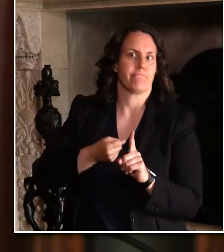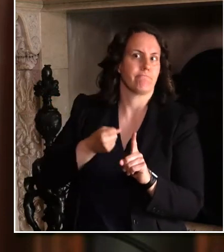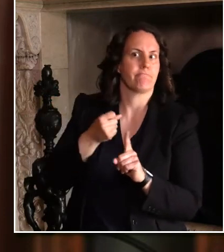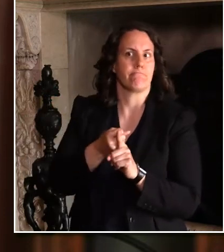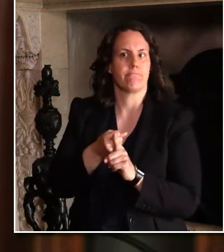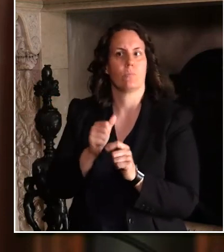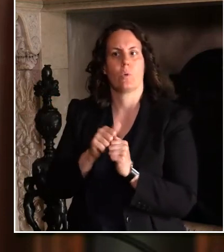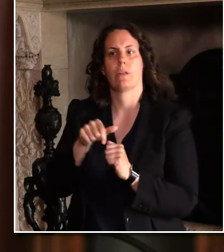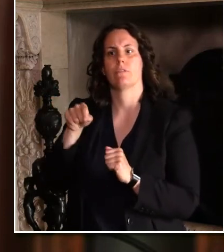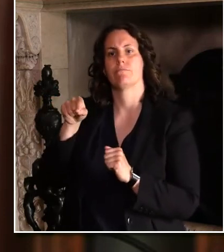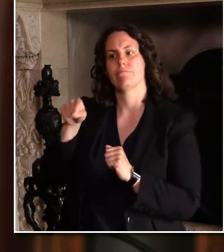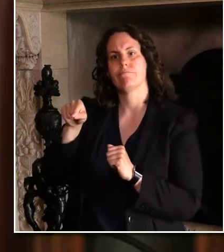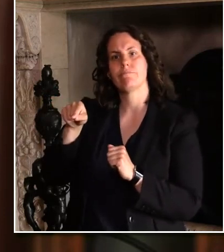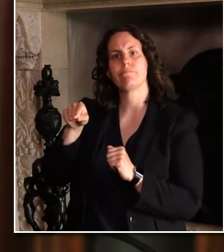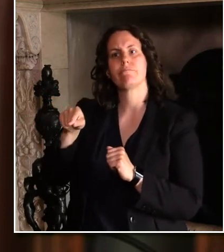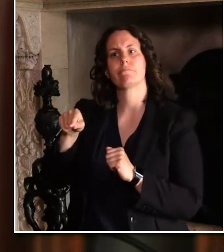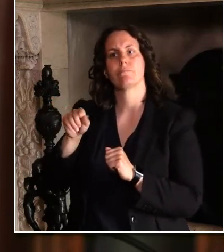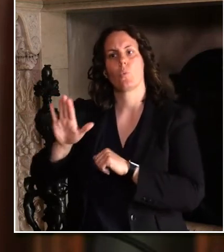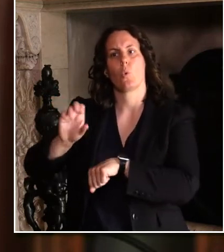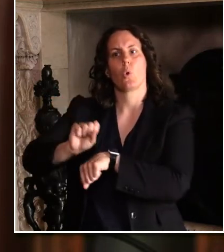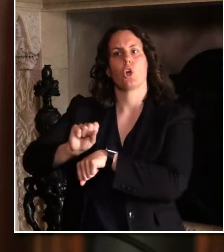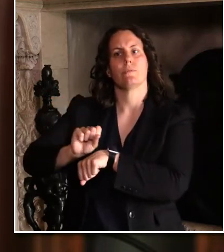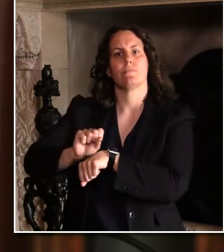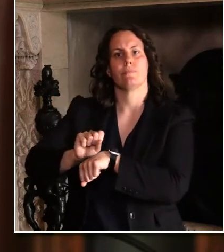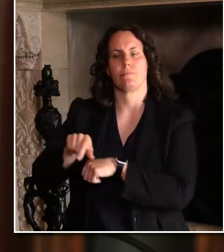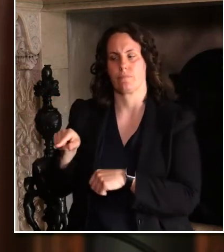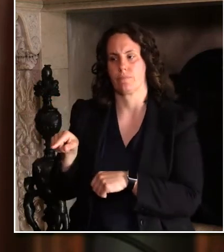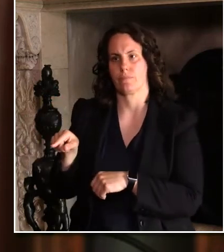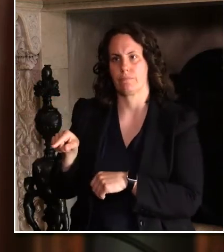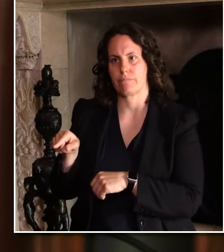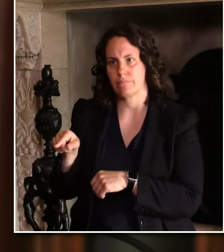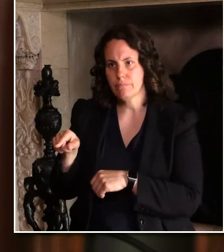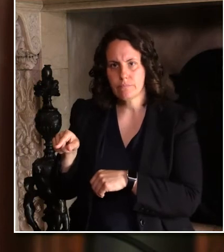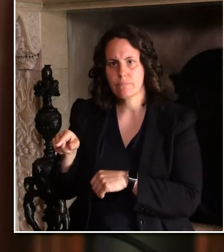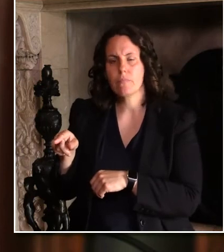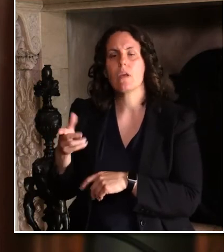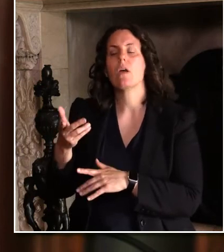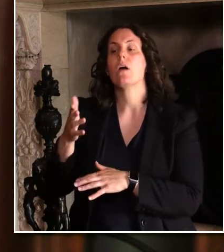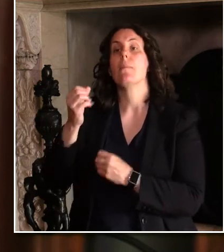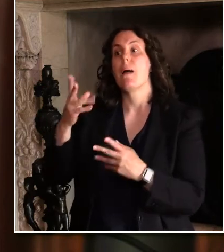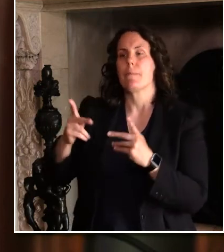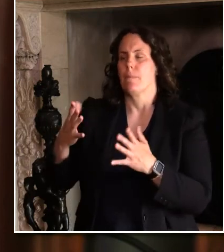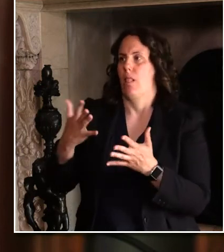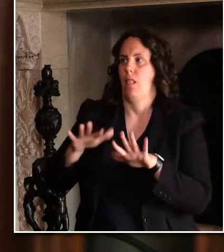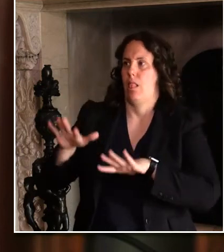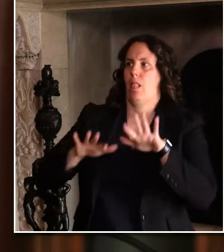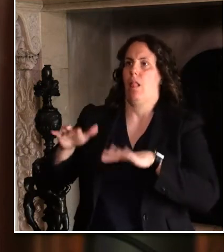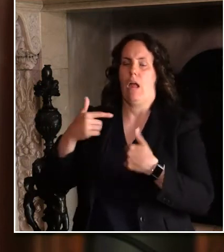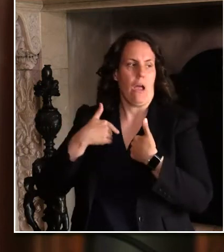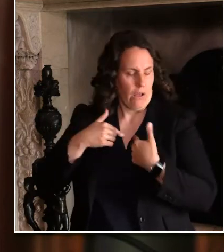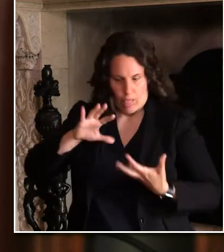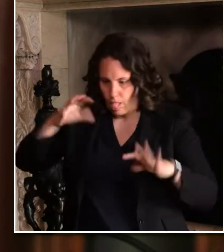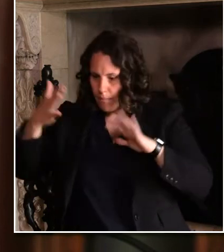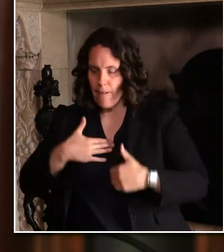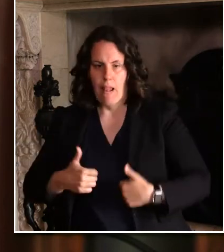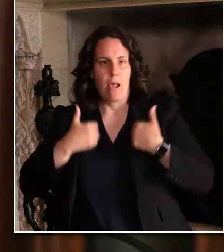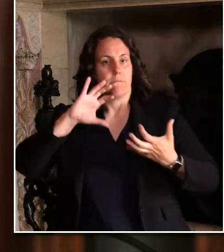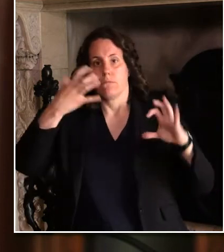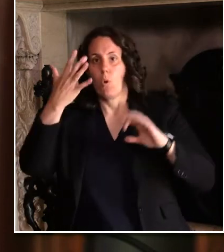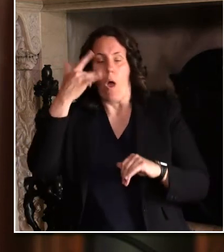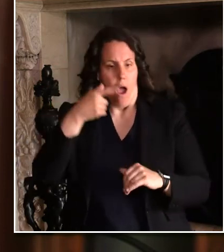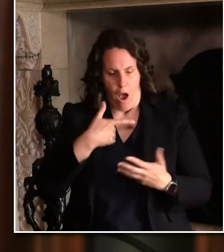our department through the other programs that we have, whether it's the food share program, whether it's medical assistance and Badger Care, whether it's programs